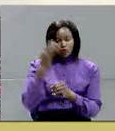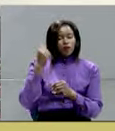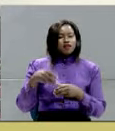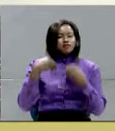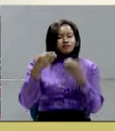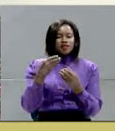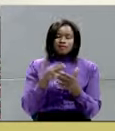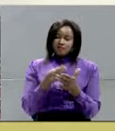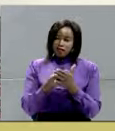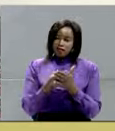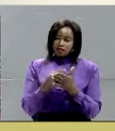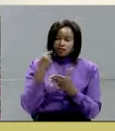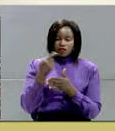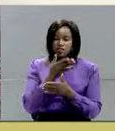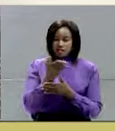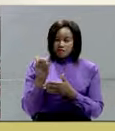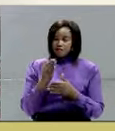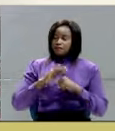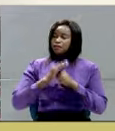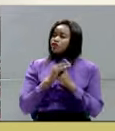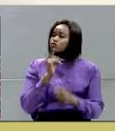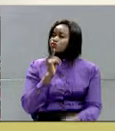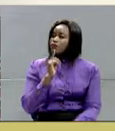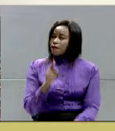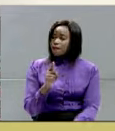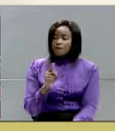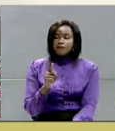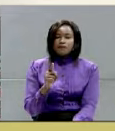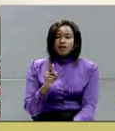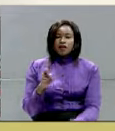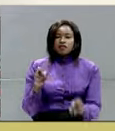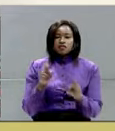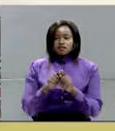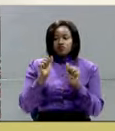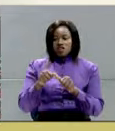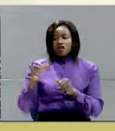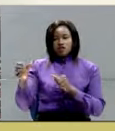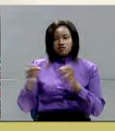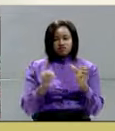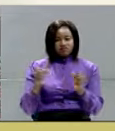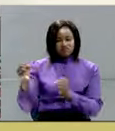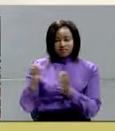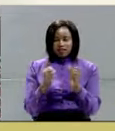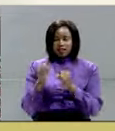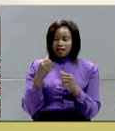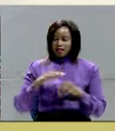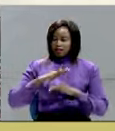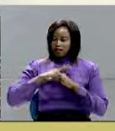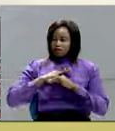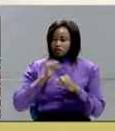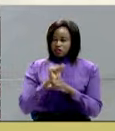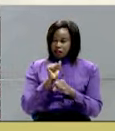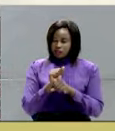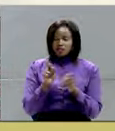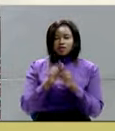funds for them to ensure that we recruit enough staff that can